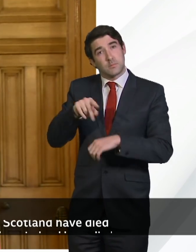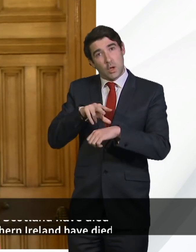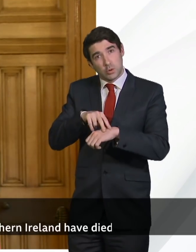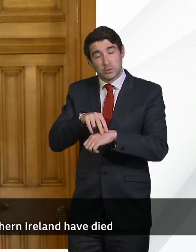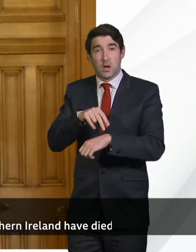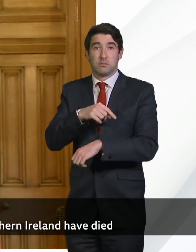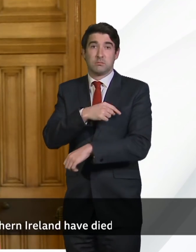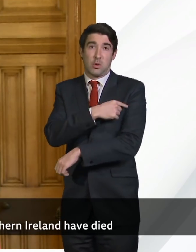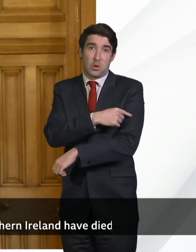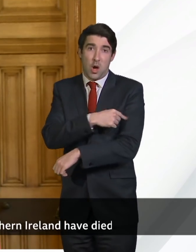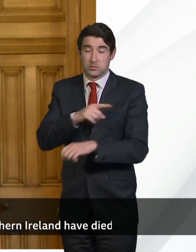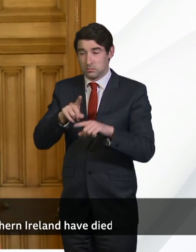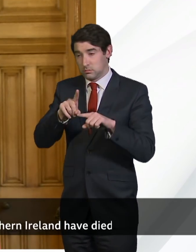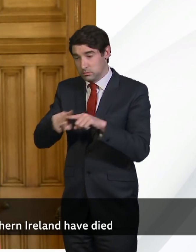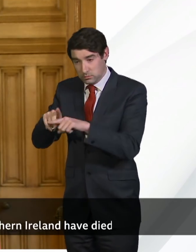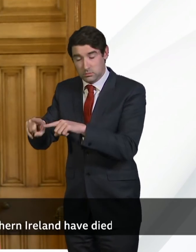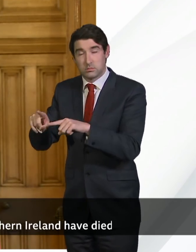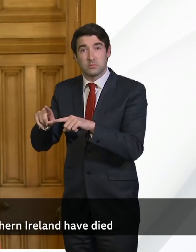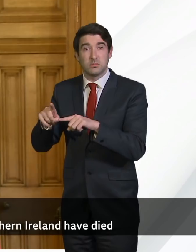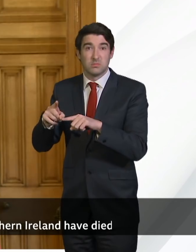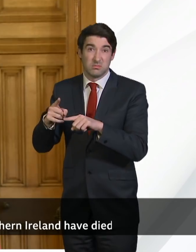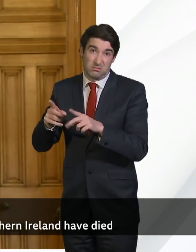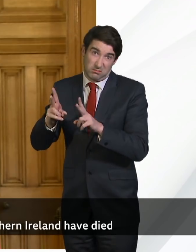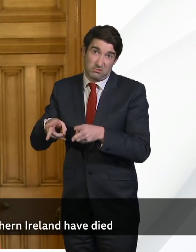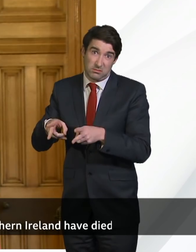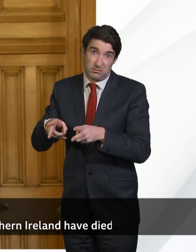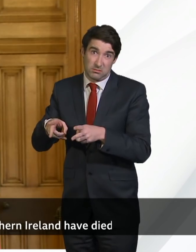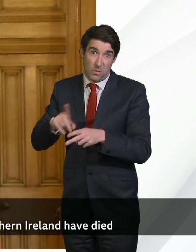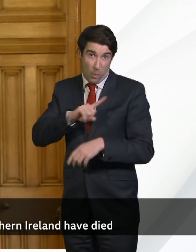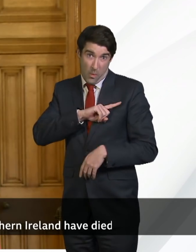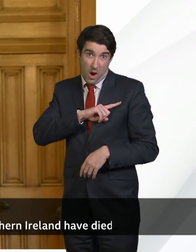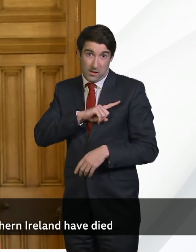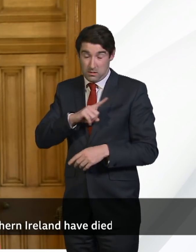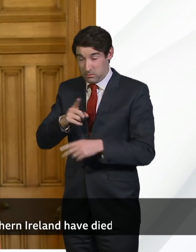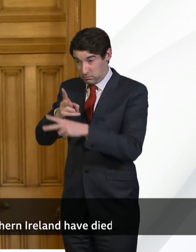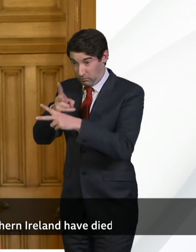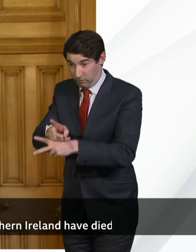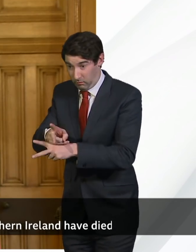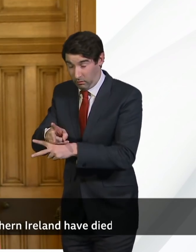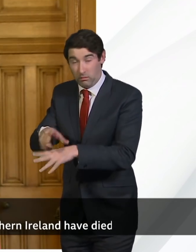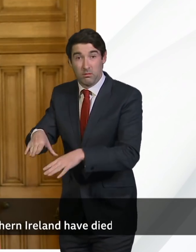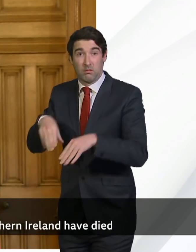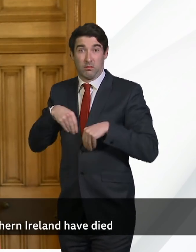will never forget their sacrifice. We will never forget their devotion to helping others.